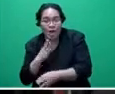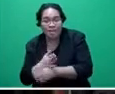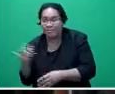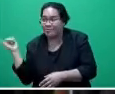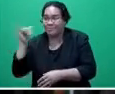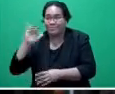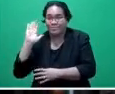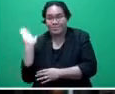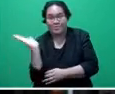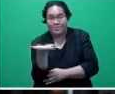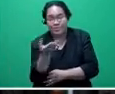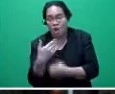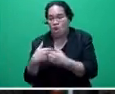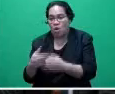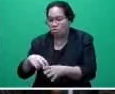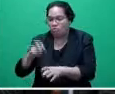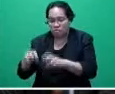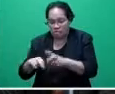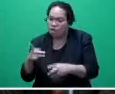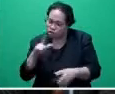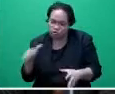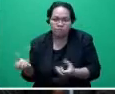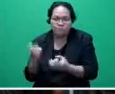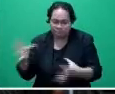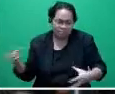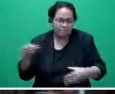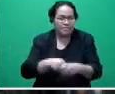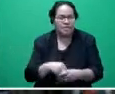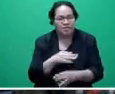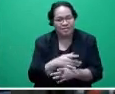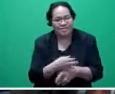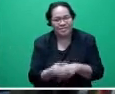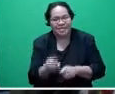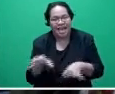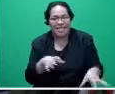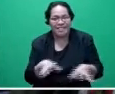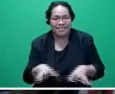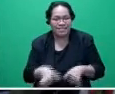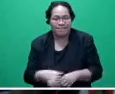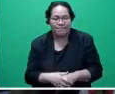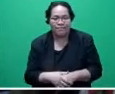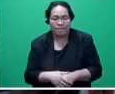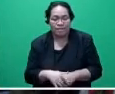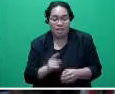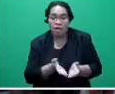workers, into fishing activities. Examine the boat master levy